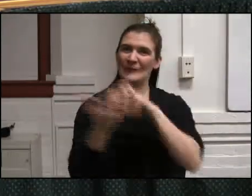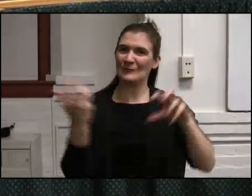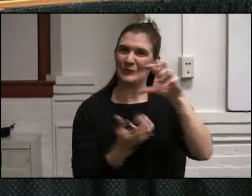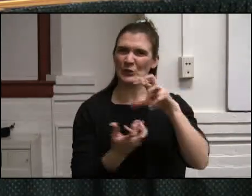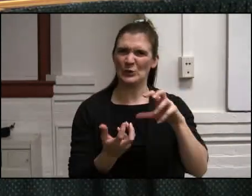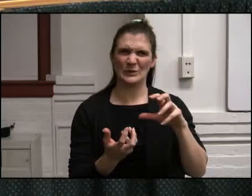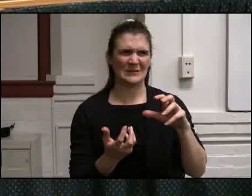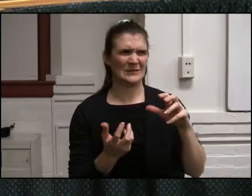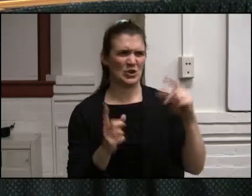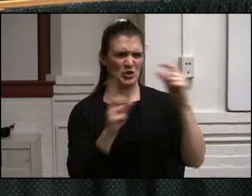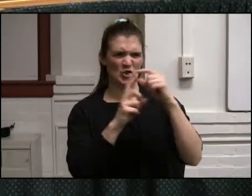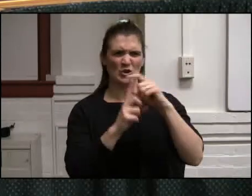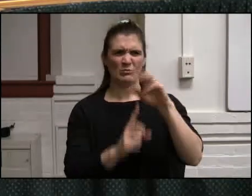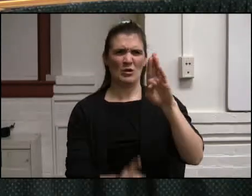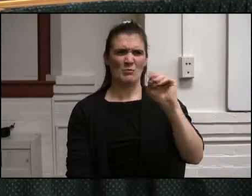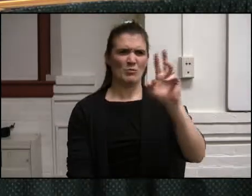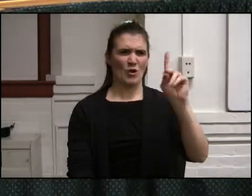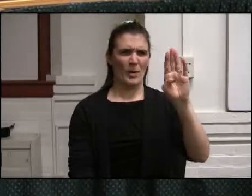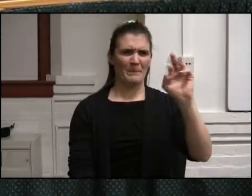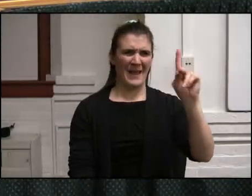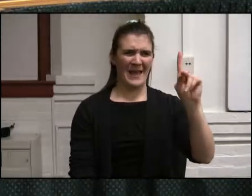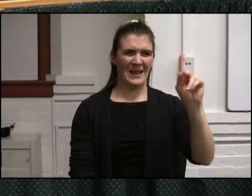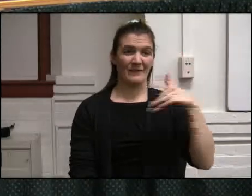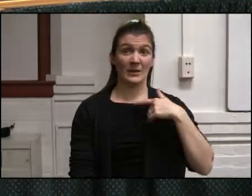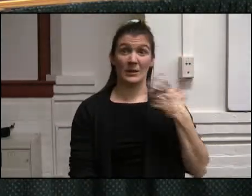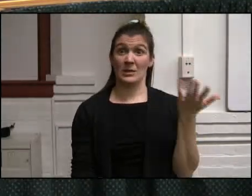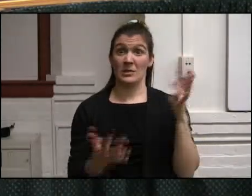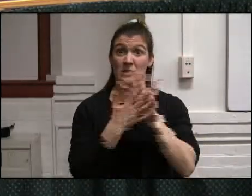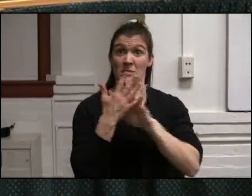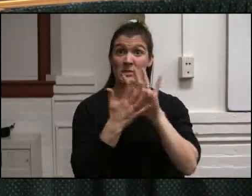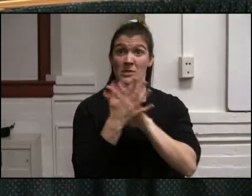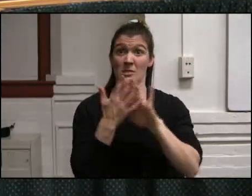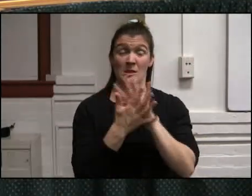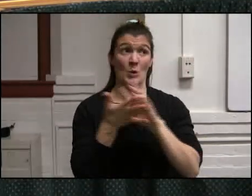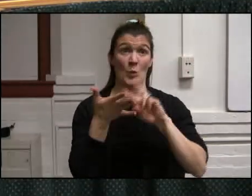around the term because the term is rather broad, quite literally.